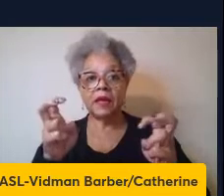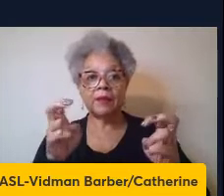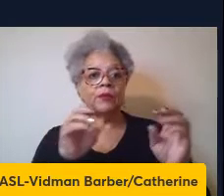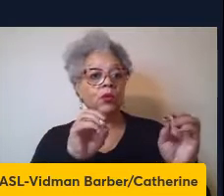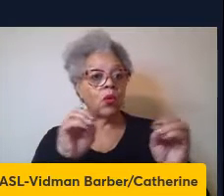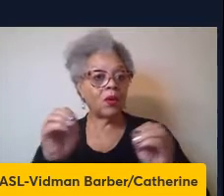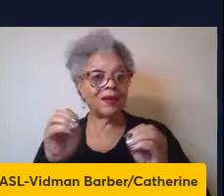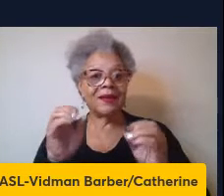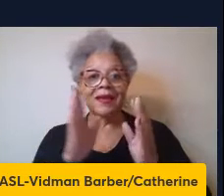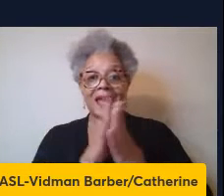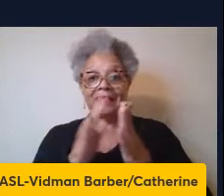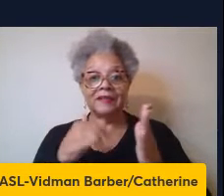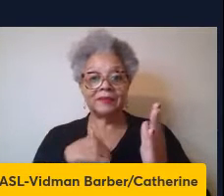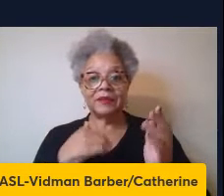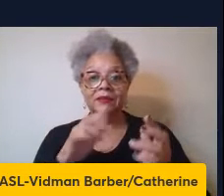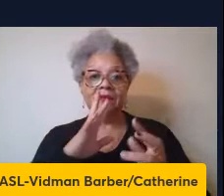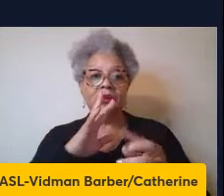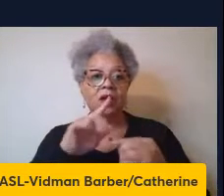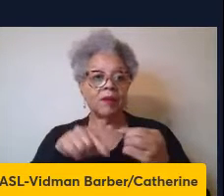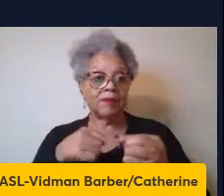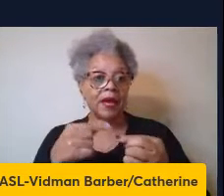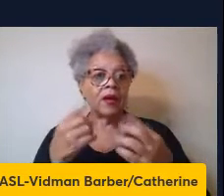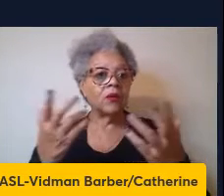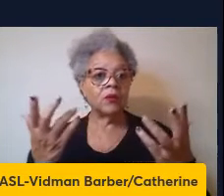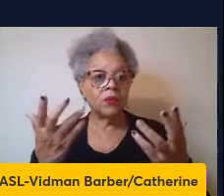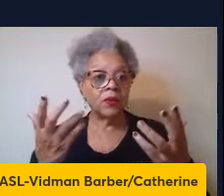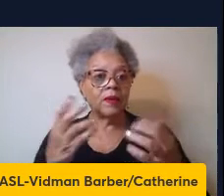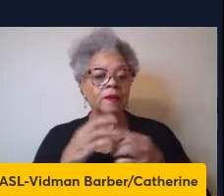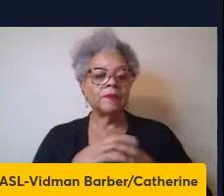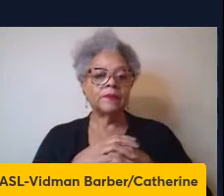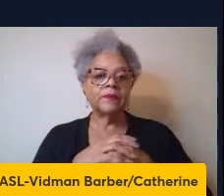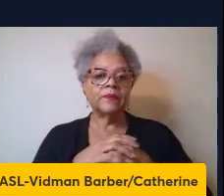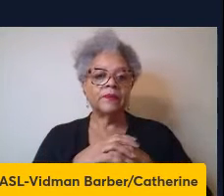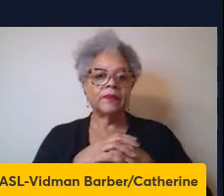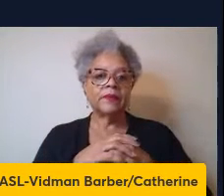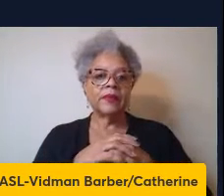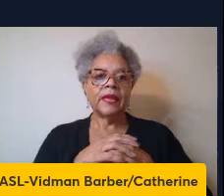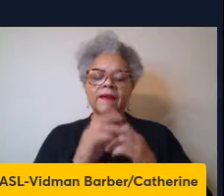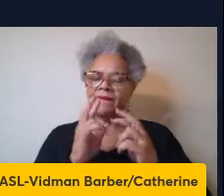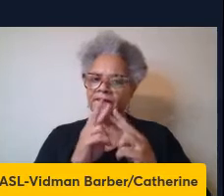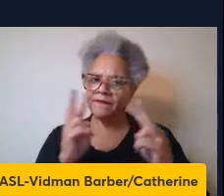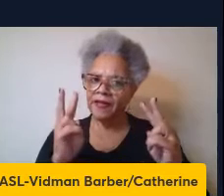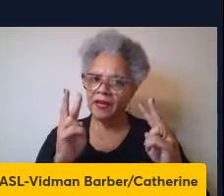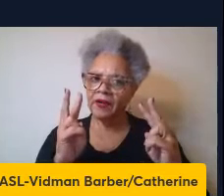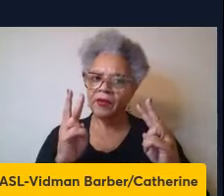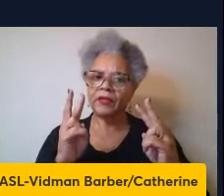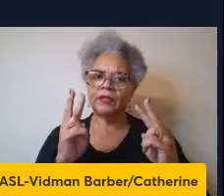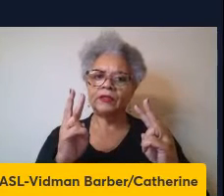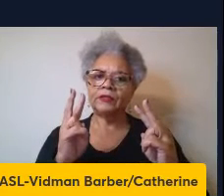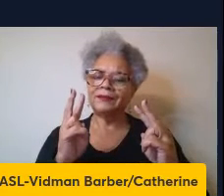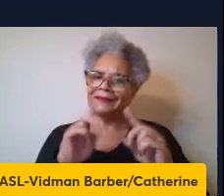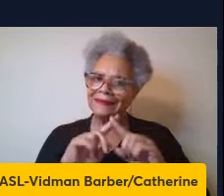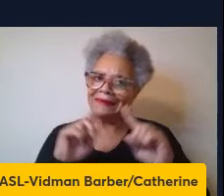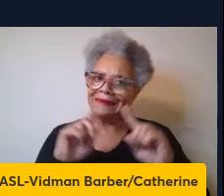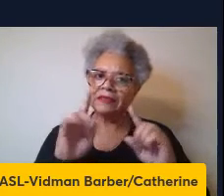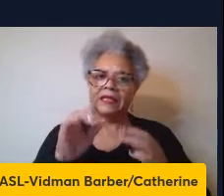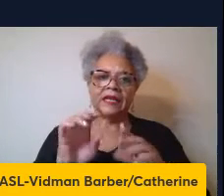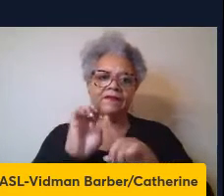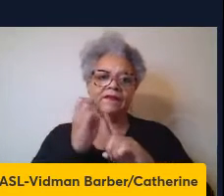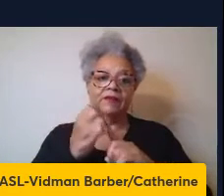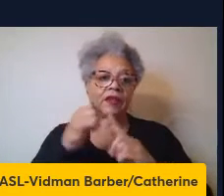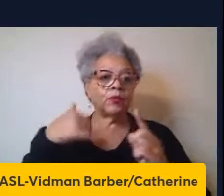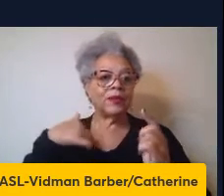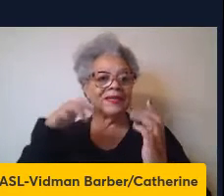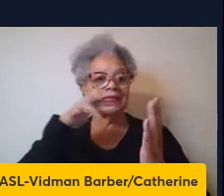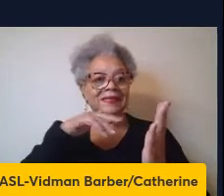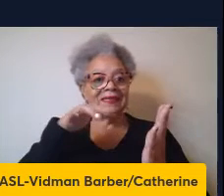asked me to just touch a little bit about on was we have a very unique environment where we're able to study human